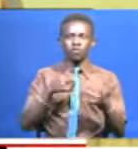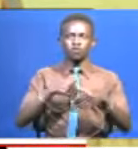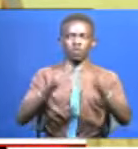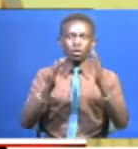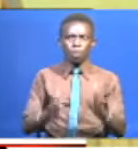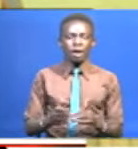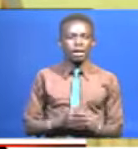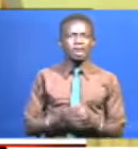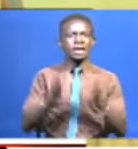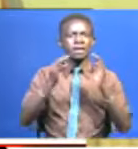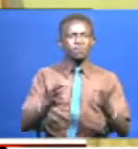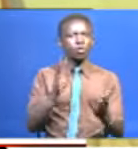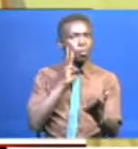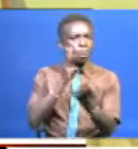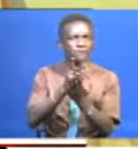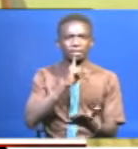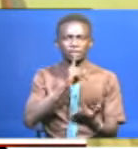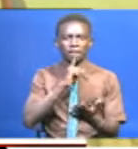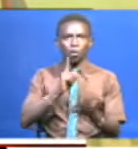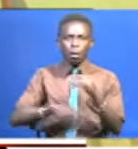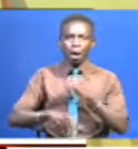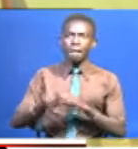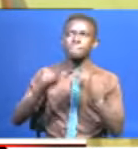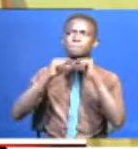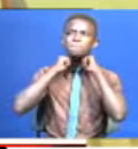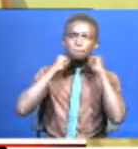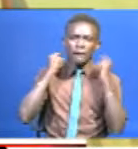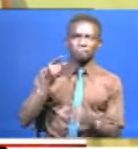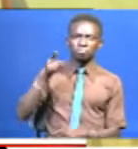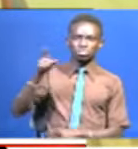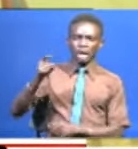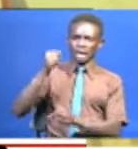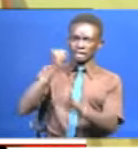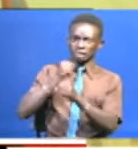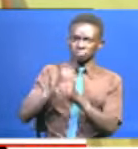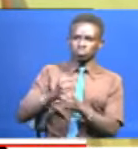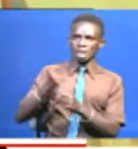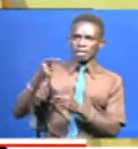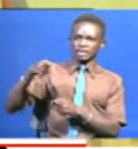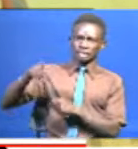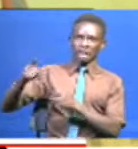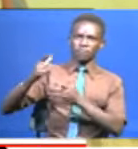that Pastor Ezekiel did this to me,